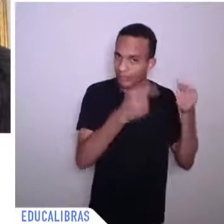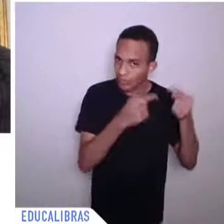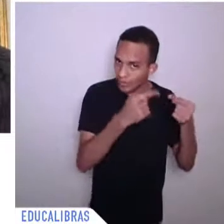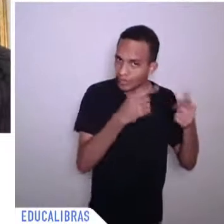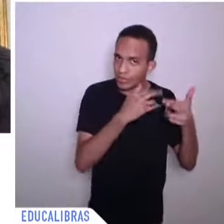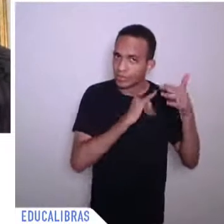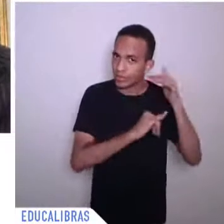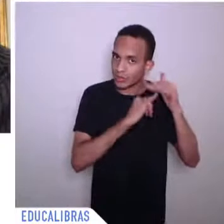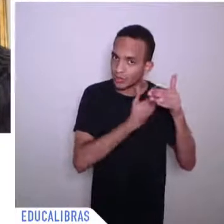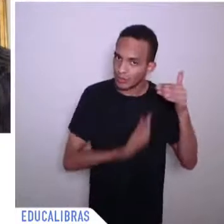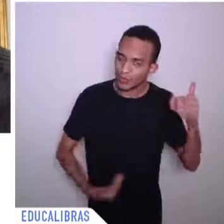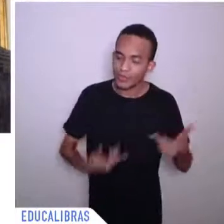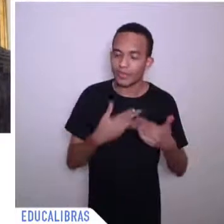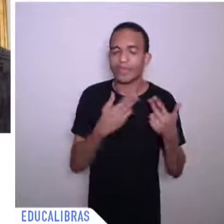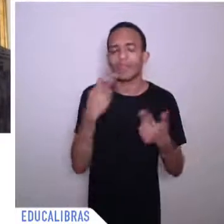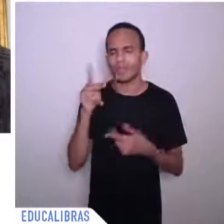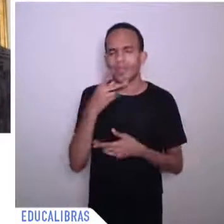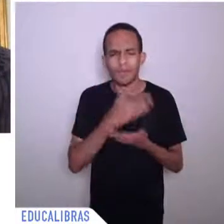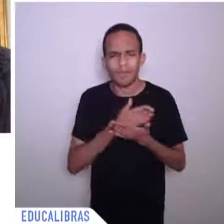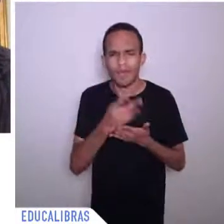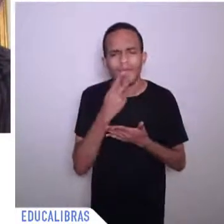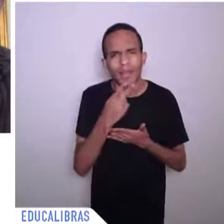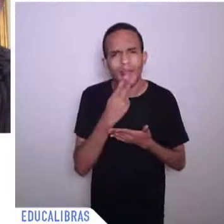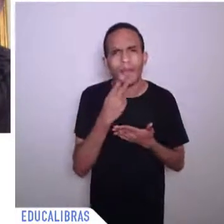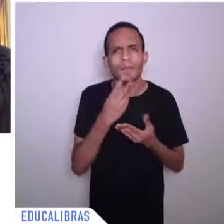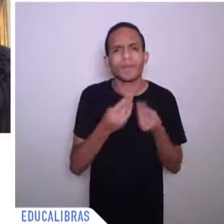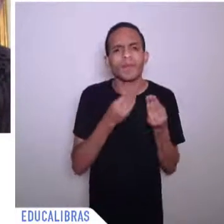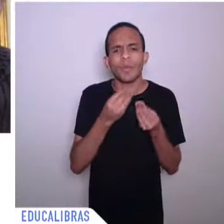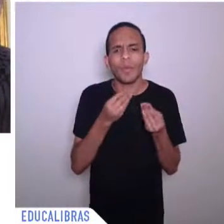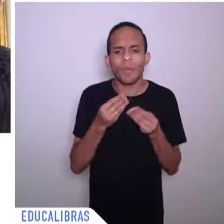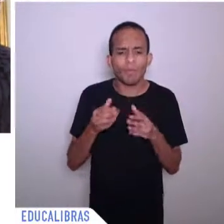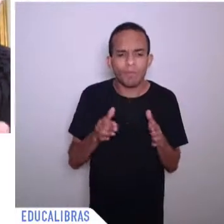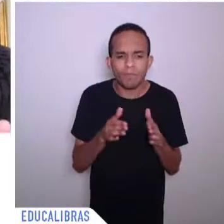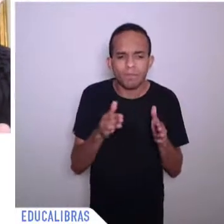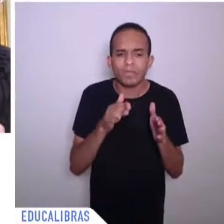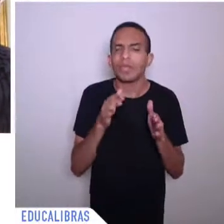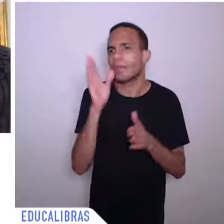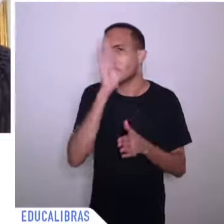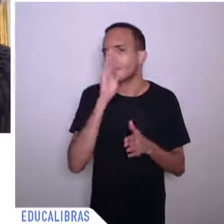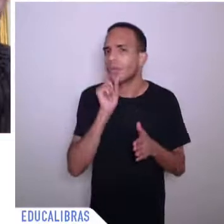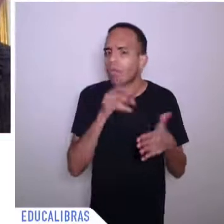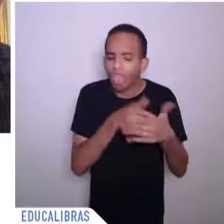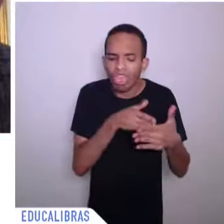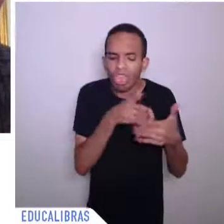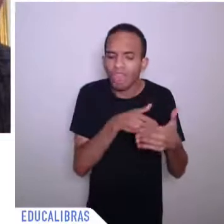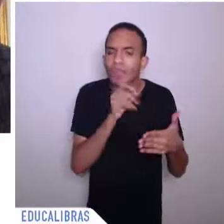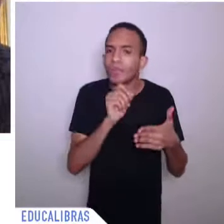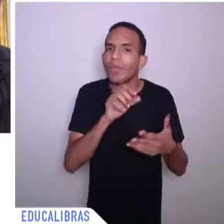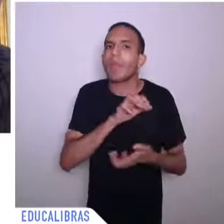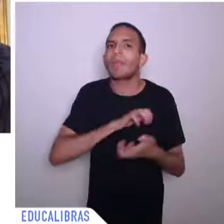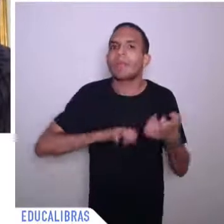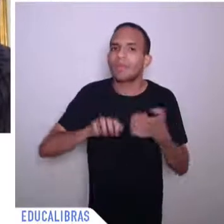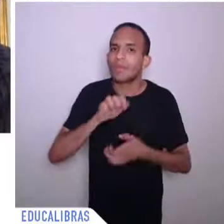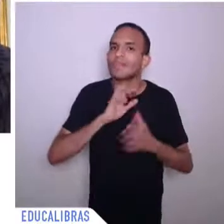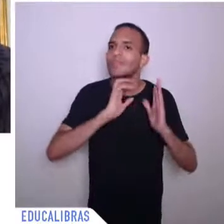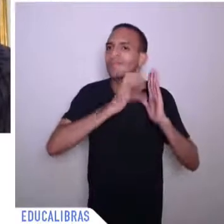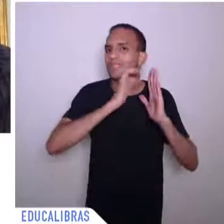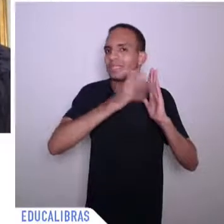mistrust of population regarding the politicians. What